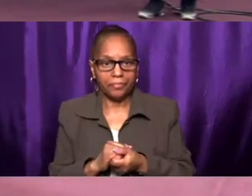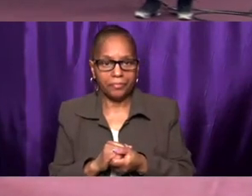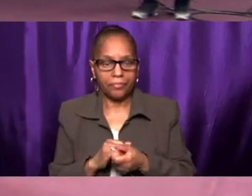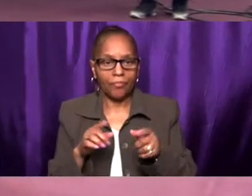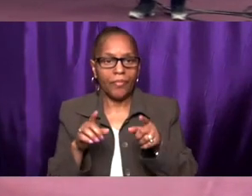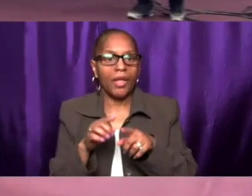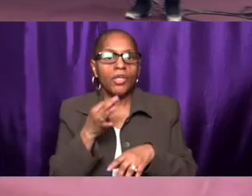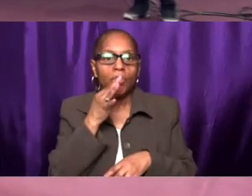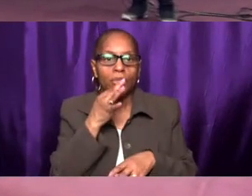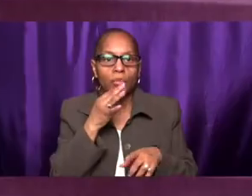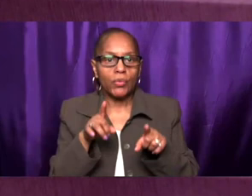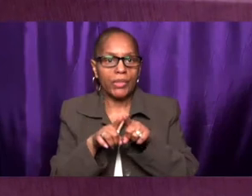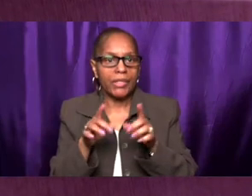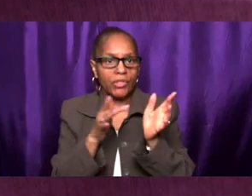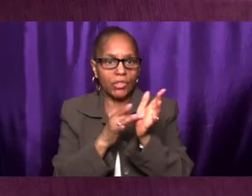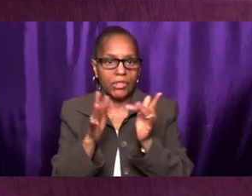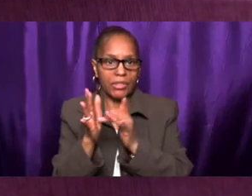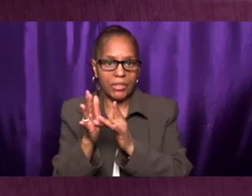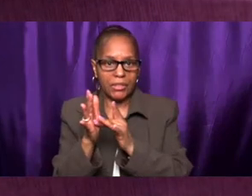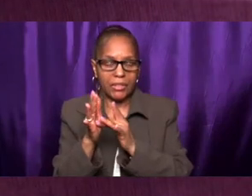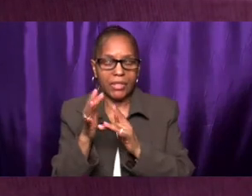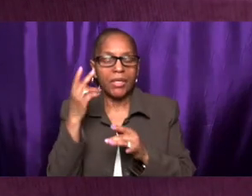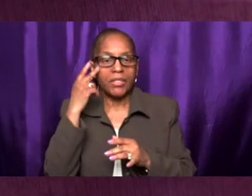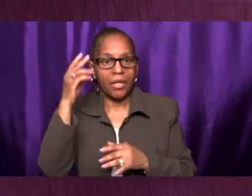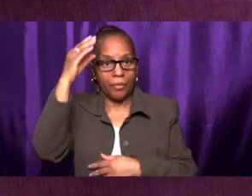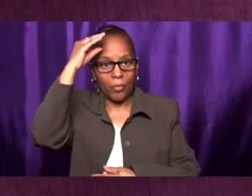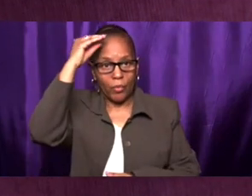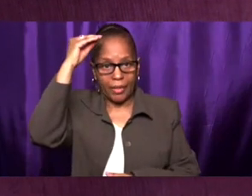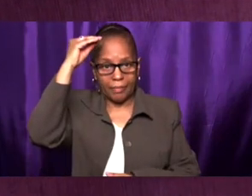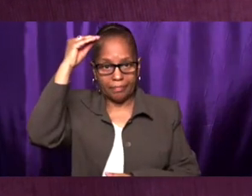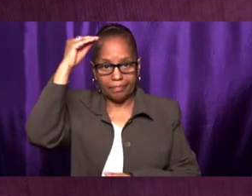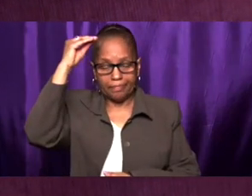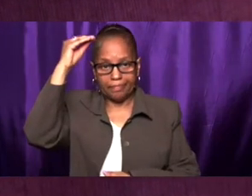As soon as Jesus saw the boy,